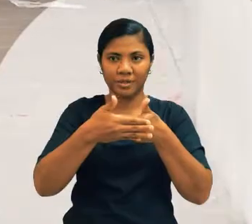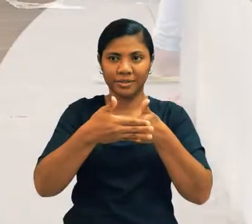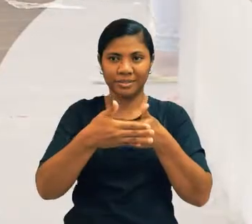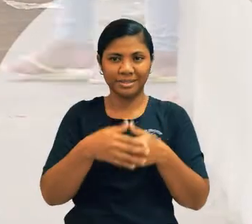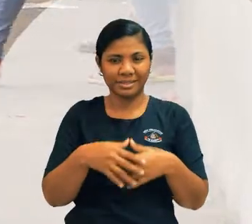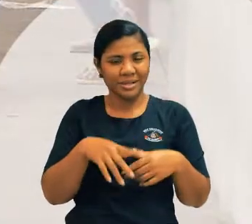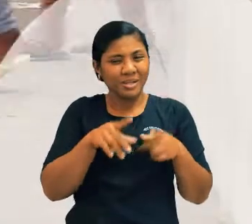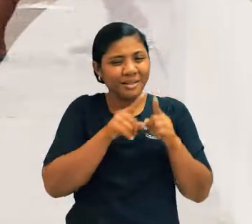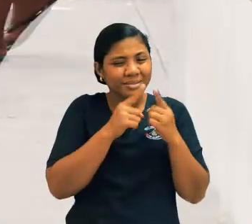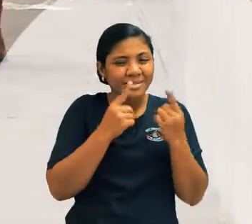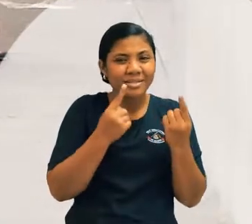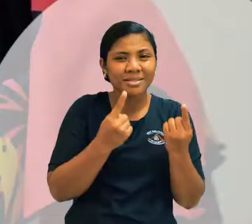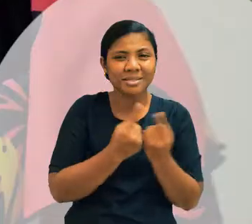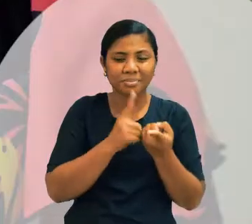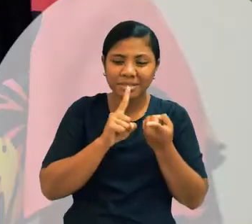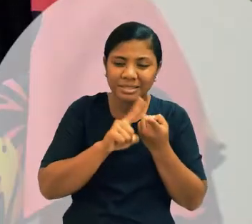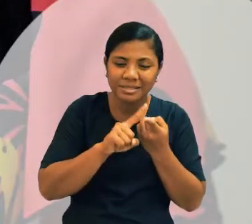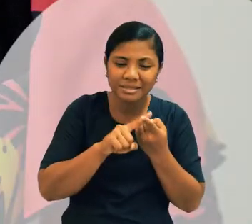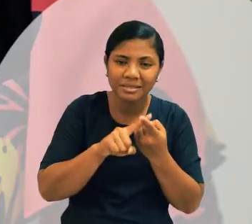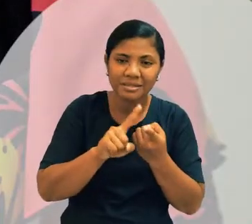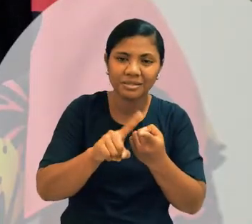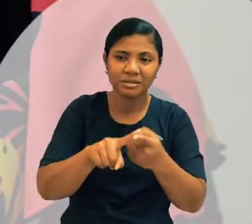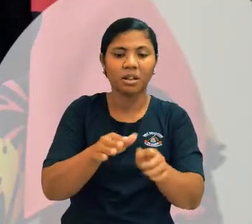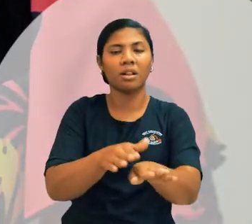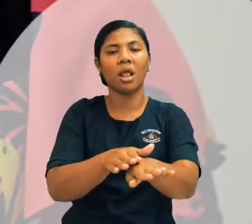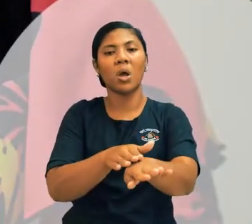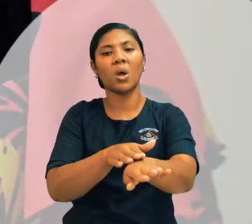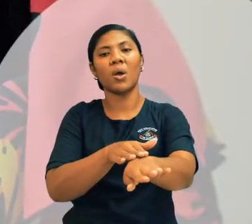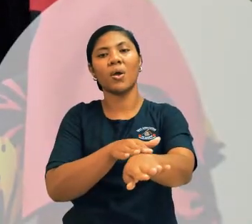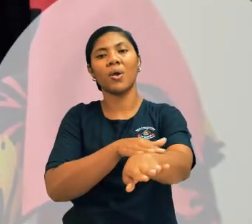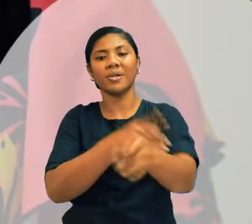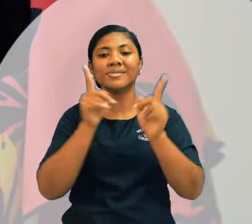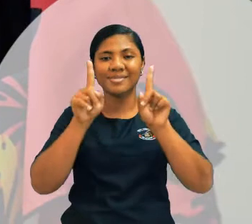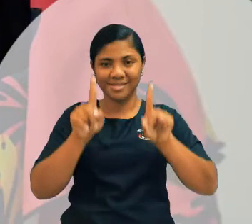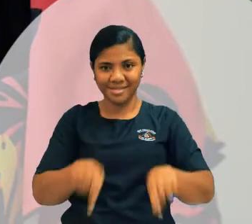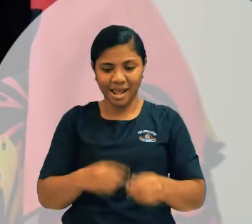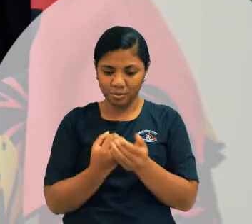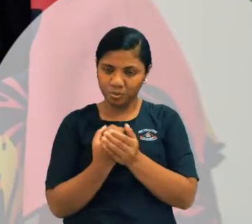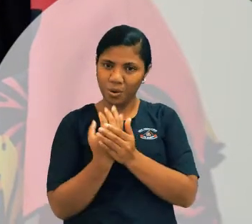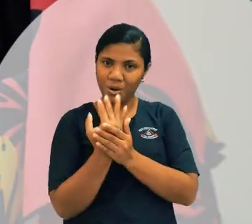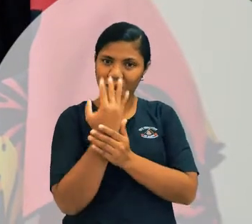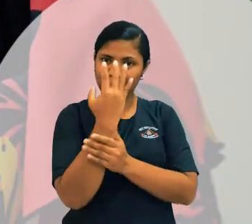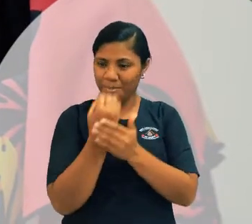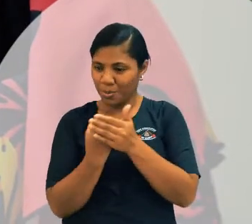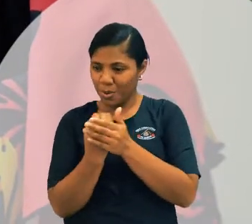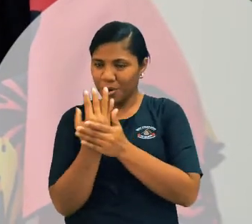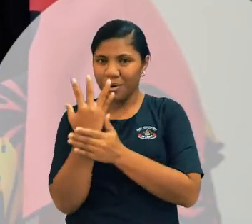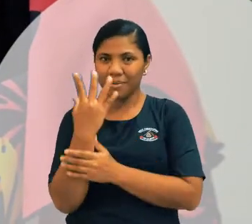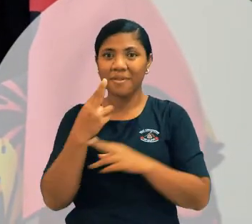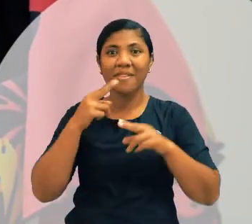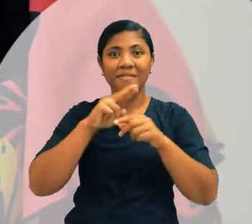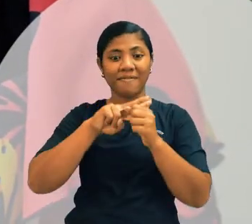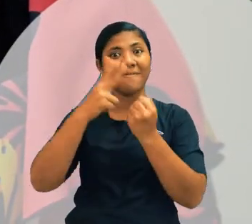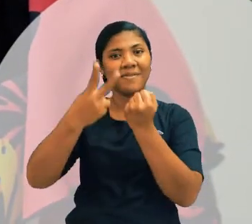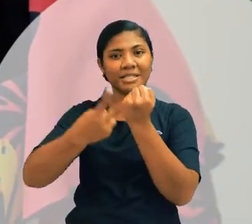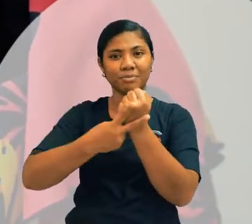Corona-19 has a major impact in the economic status of our country, you know, families of persons with